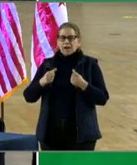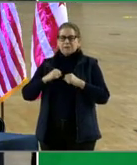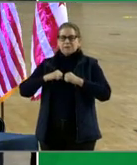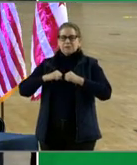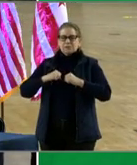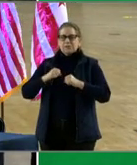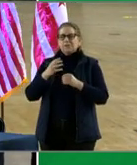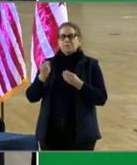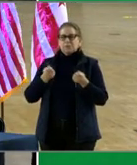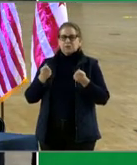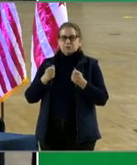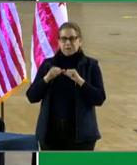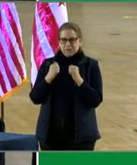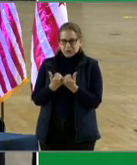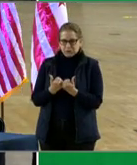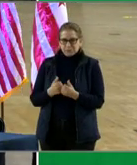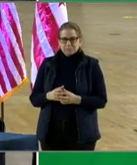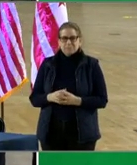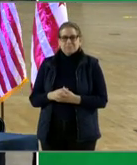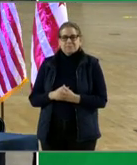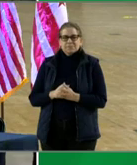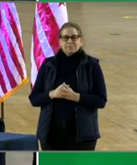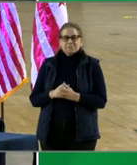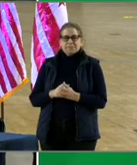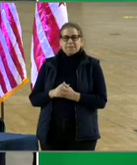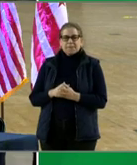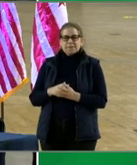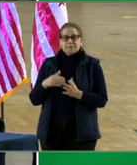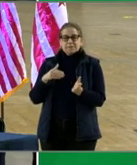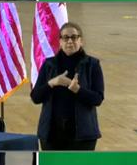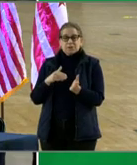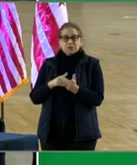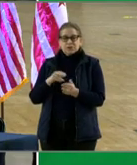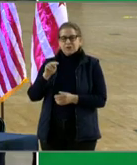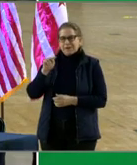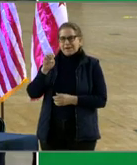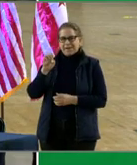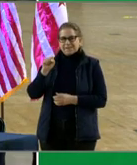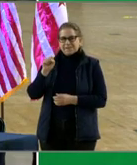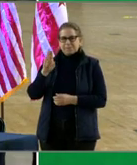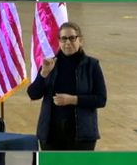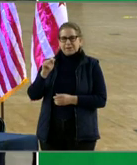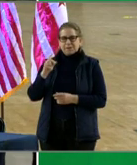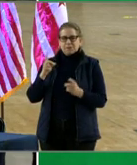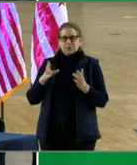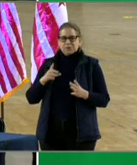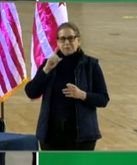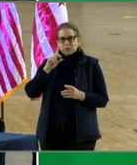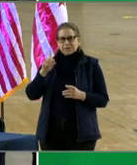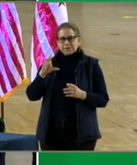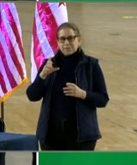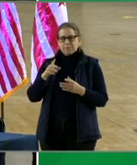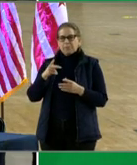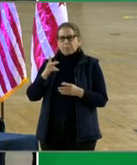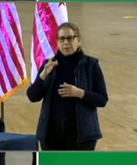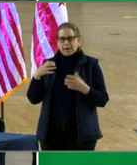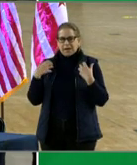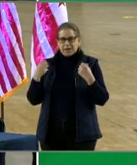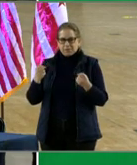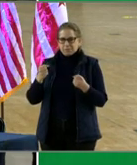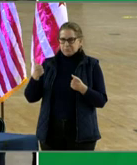Dr. LaQuandra Nesbitt, who is the director of DC Health, who's the district's doctor, and Christopher